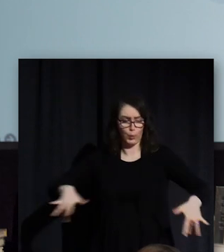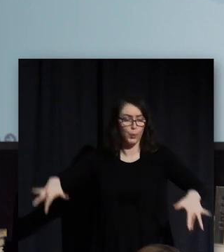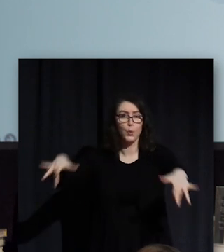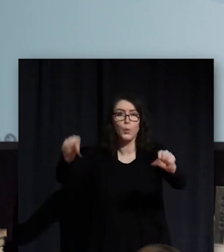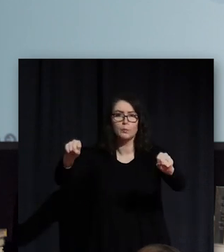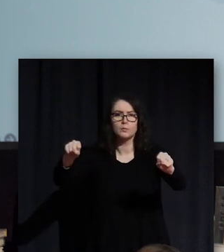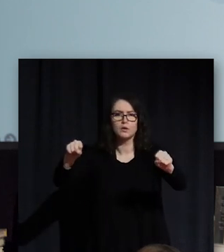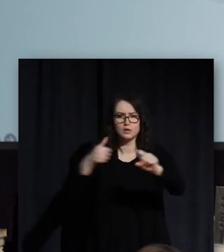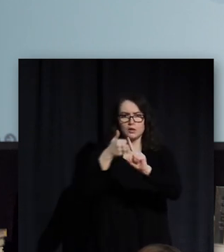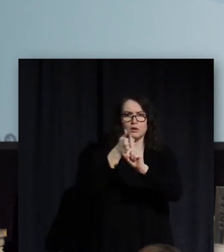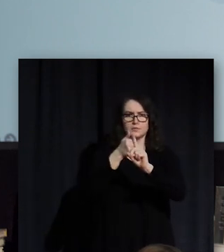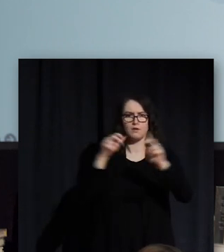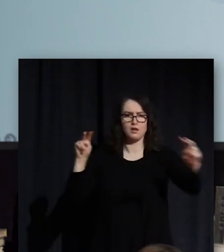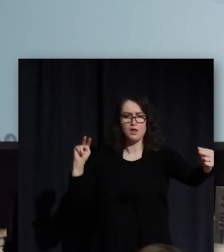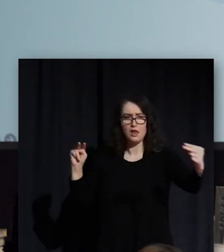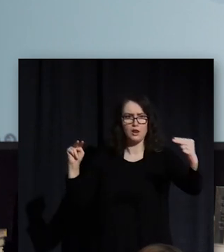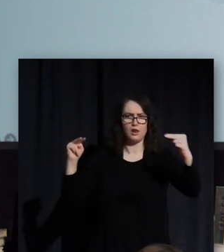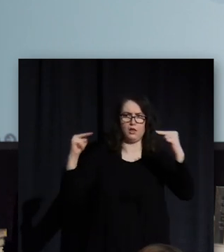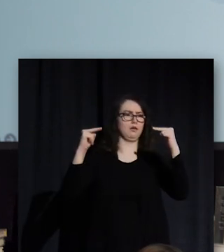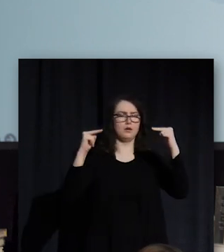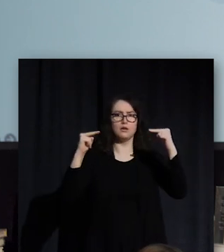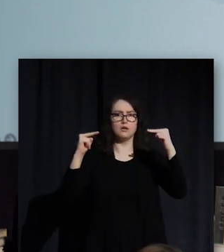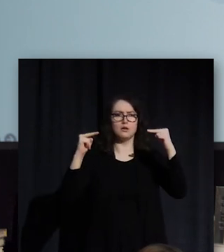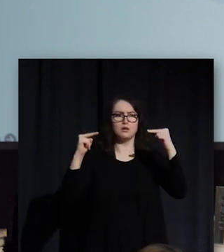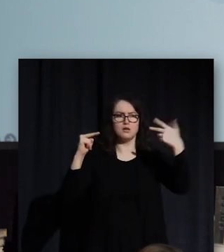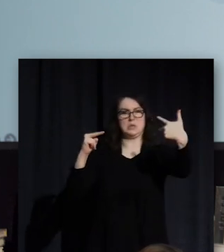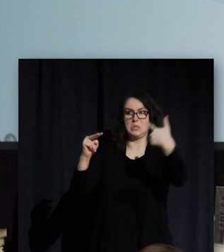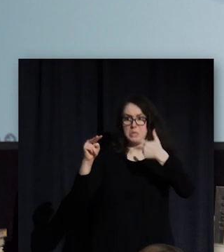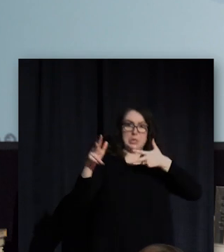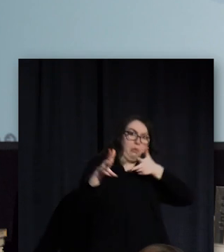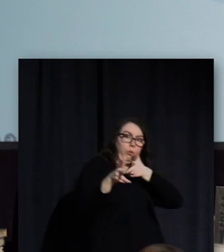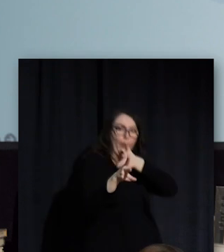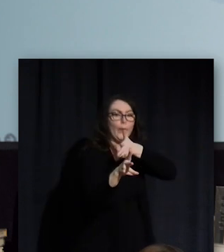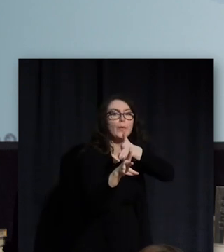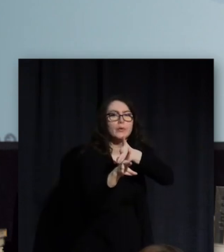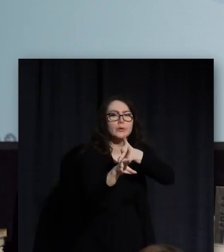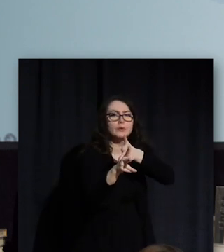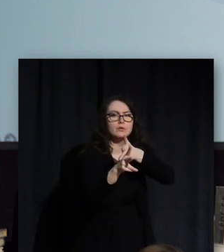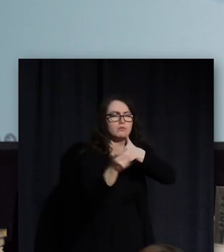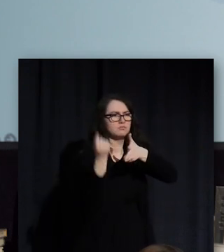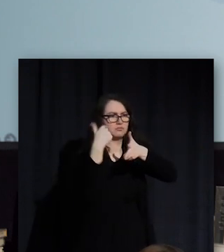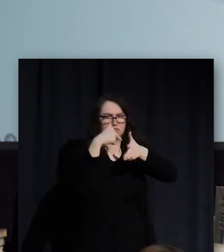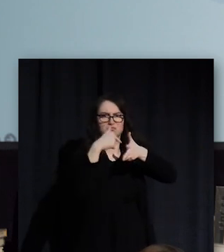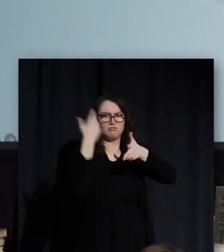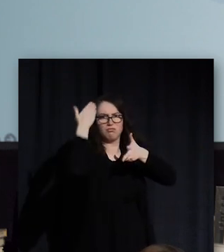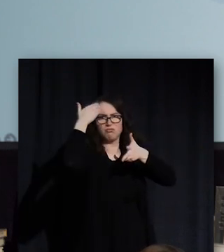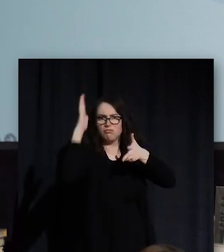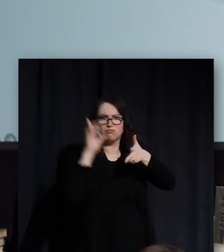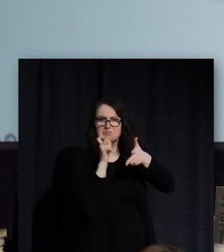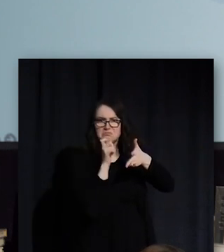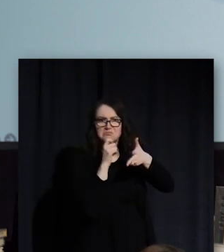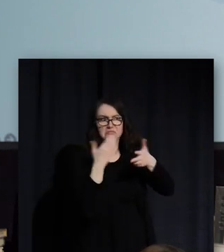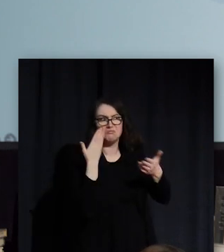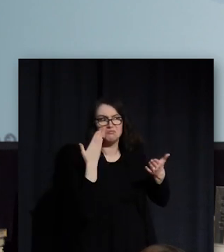me, turns around, and starts riding next to me, staring straight ahead. At first, I have no idea who he is. I think